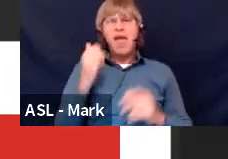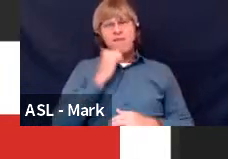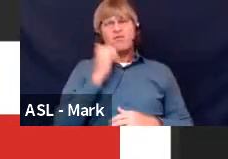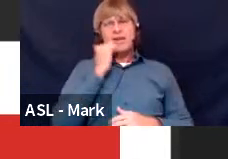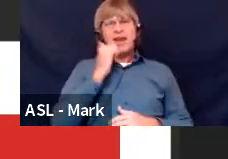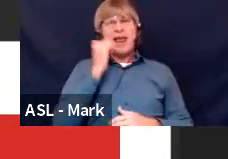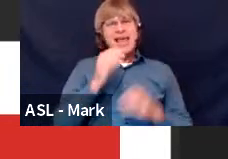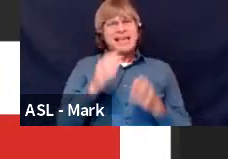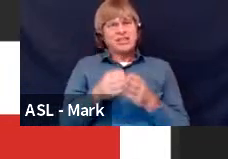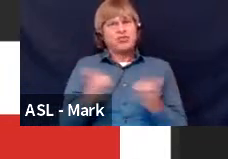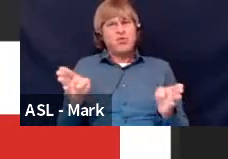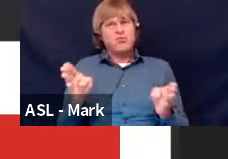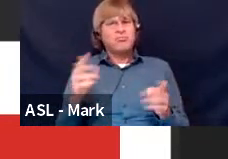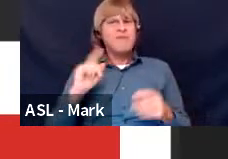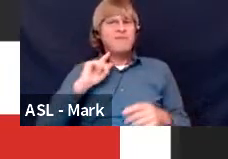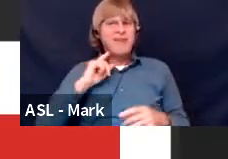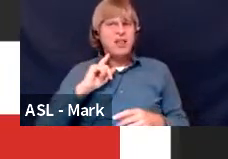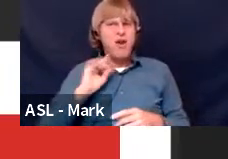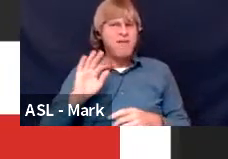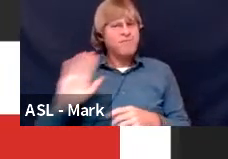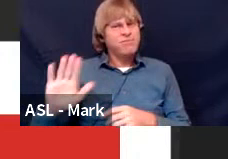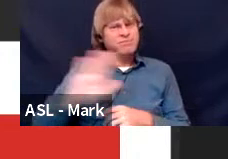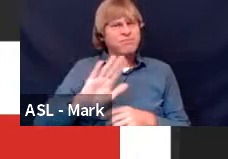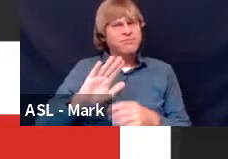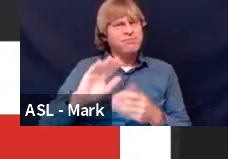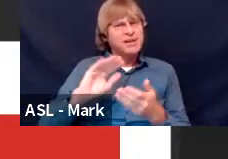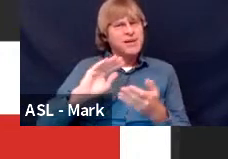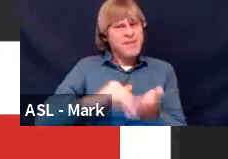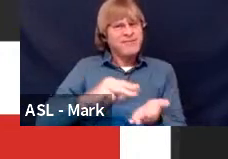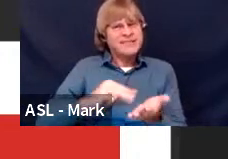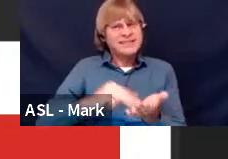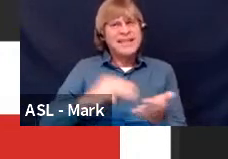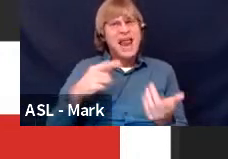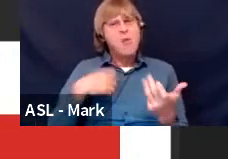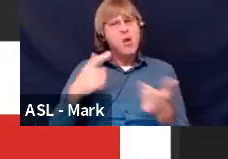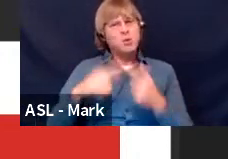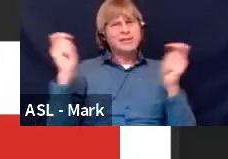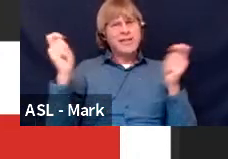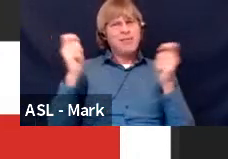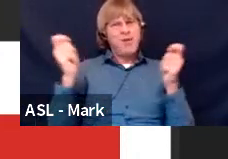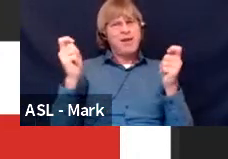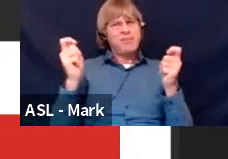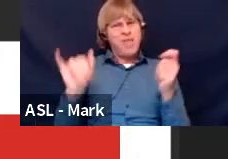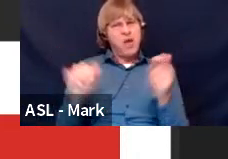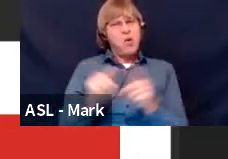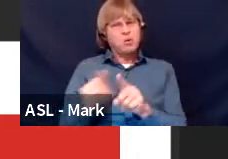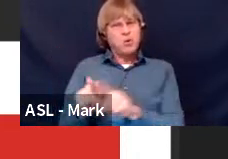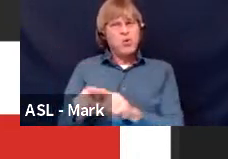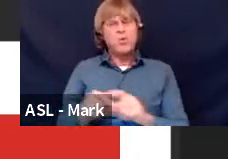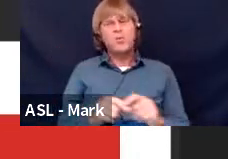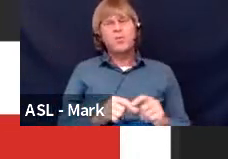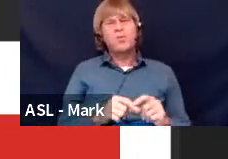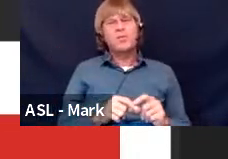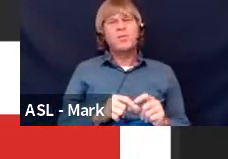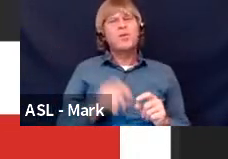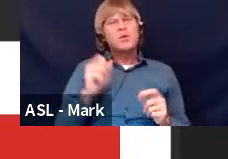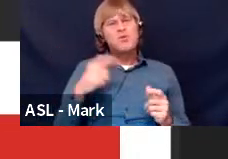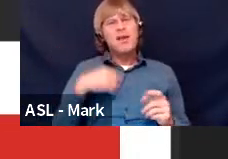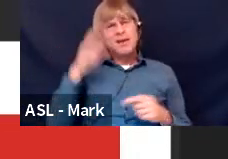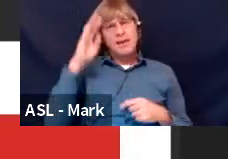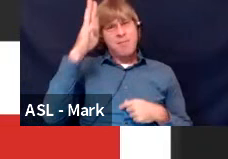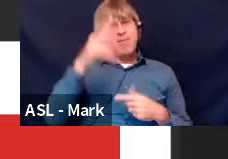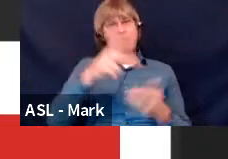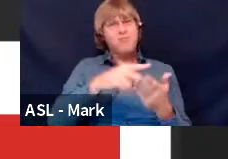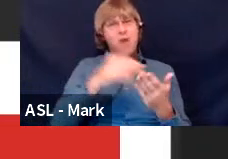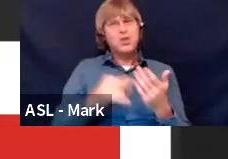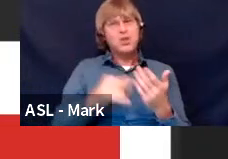everyday, general vernacular of the people here. And I just wanted to celebrate that as well. And so I came up with this project